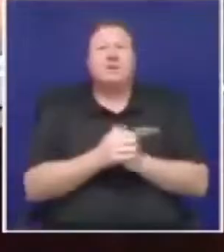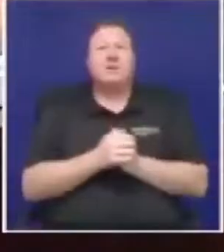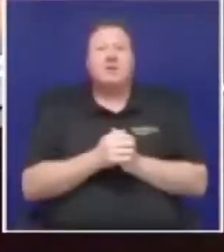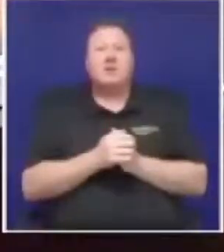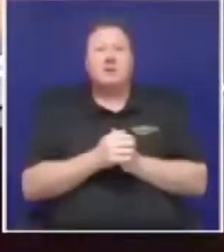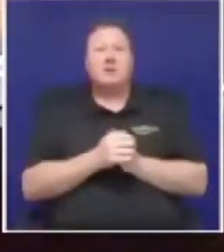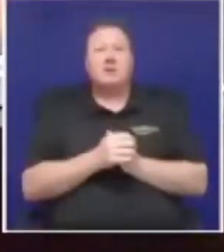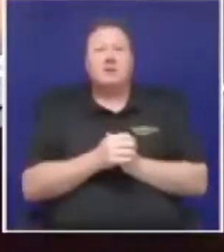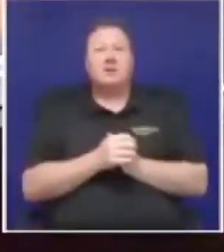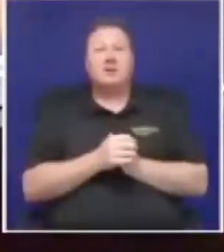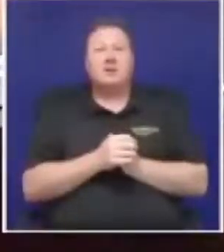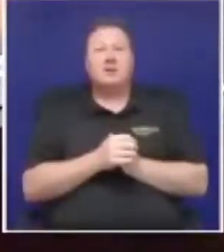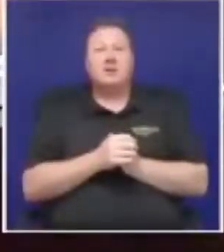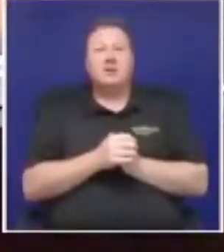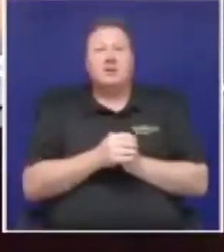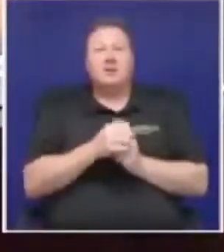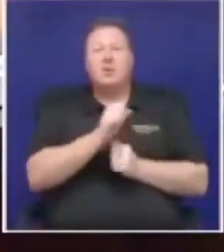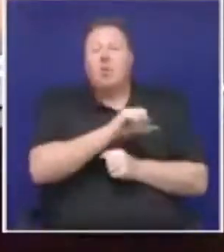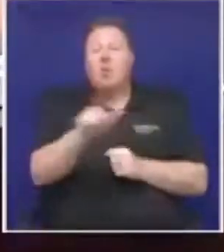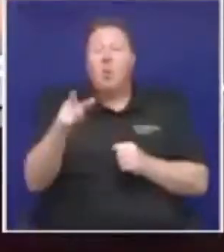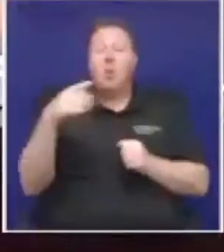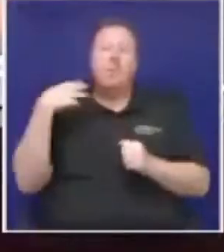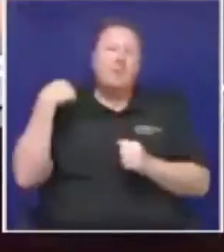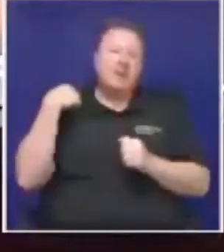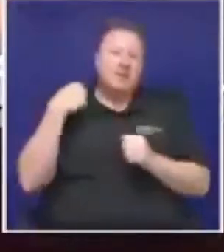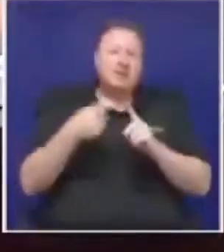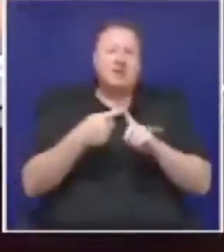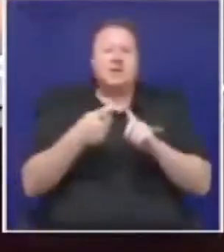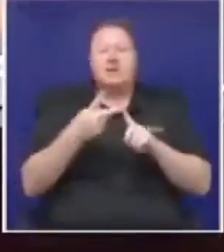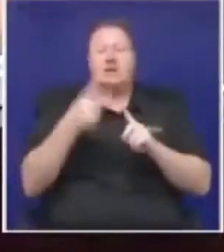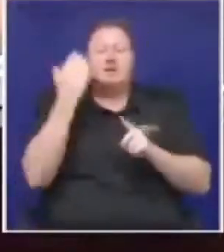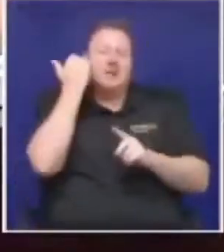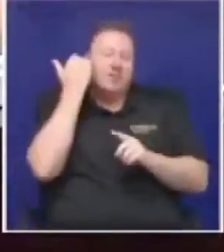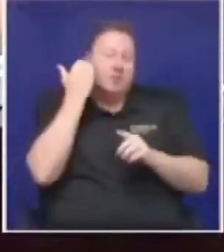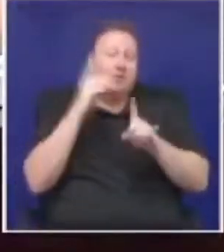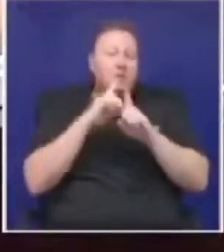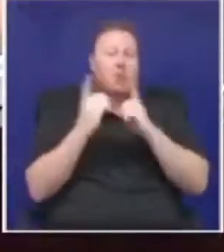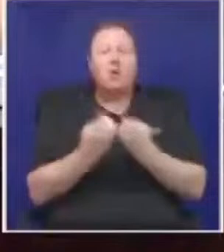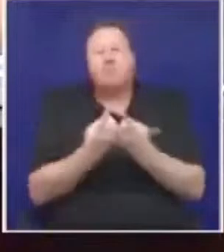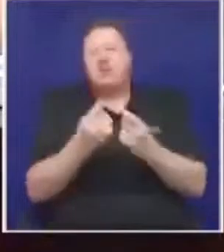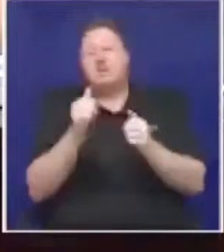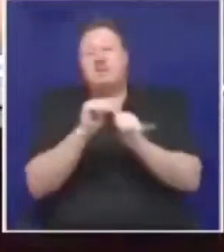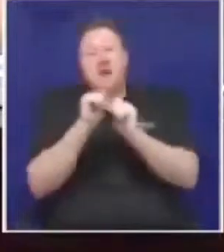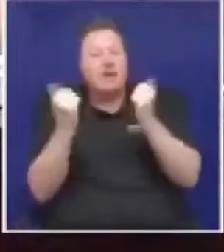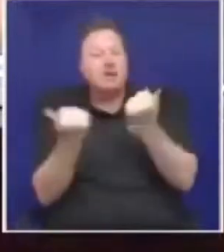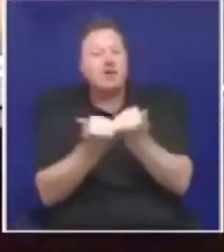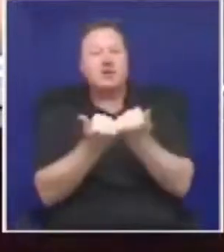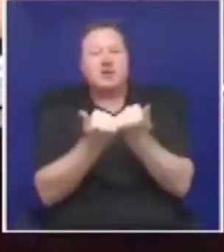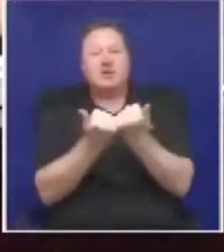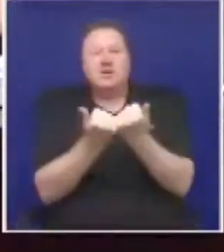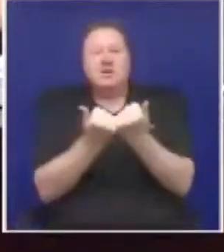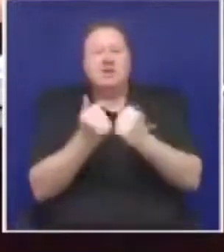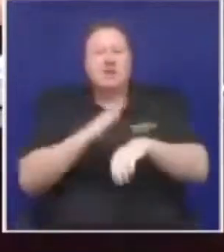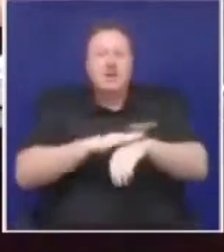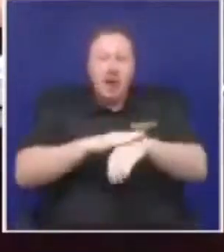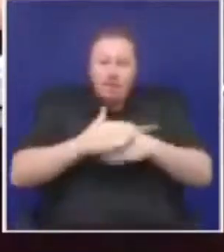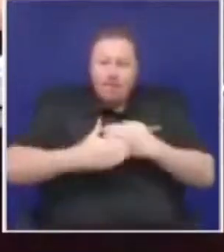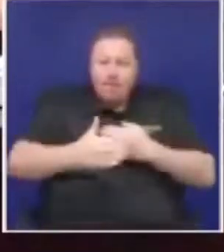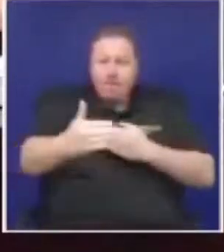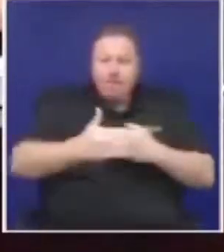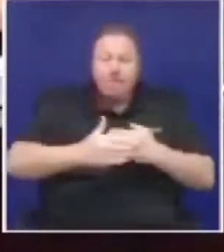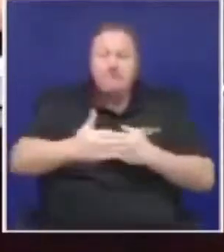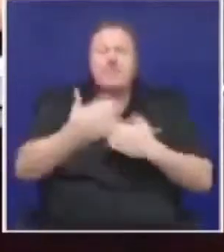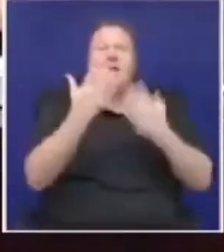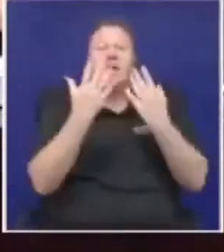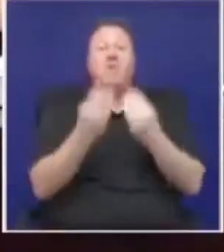So all the ministers, government departments, agencies have clear timeframes